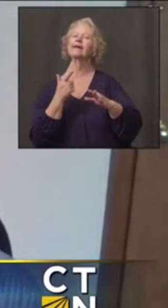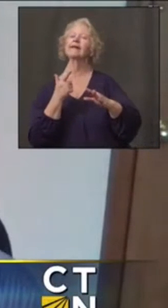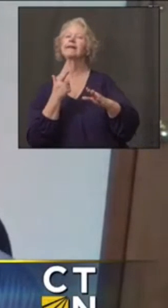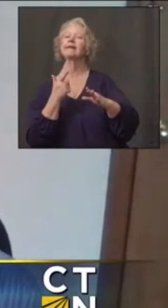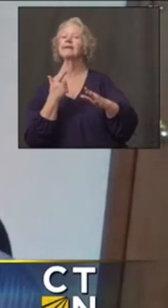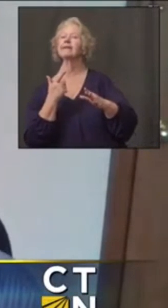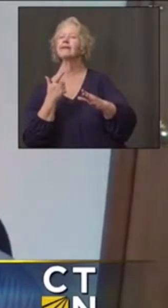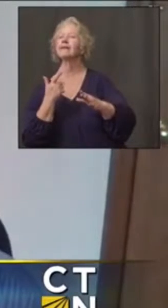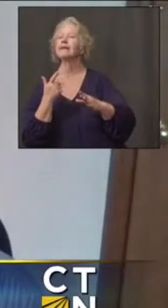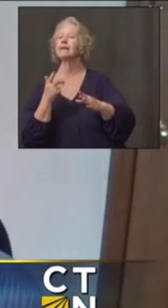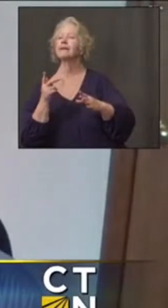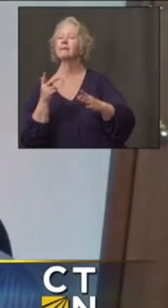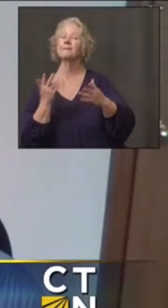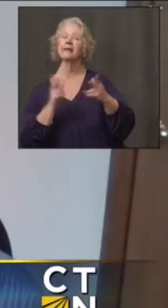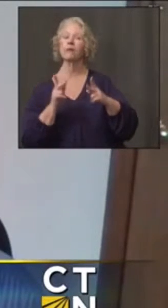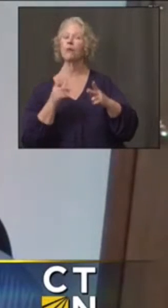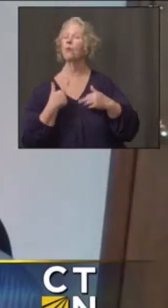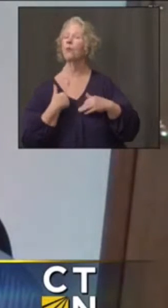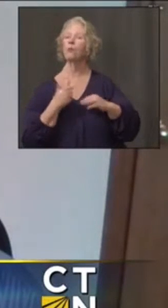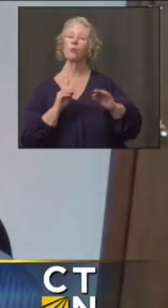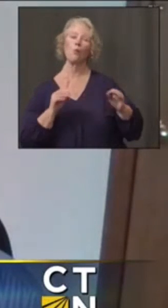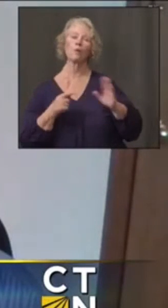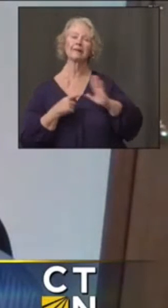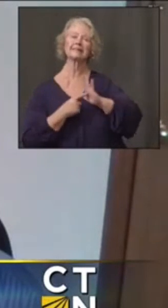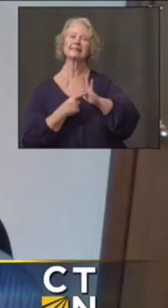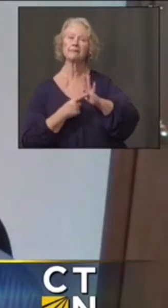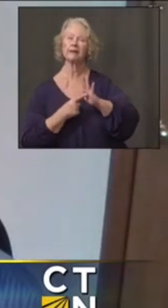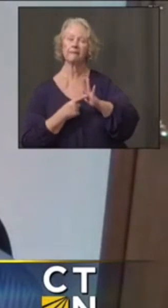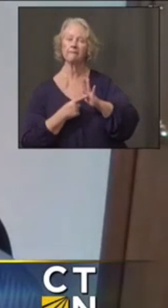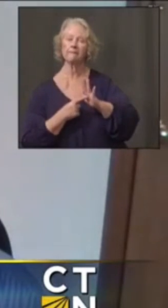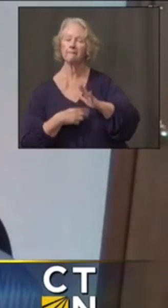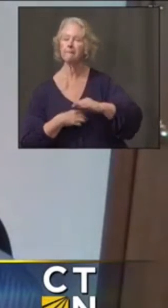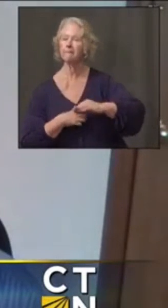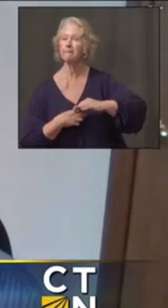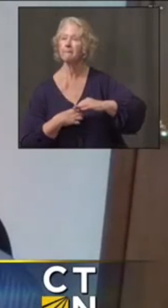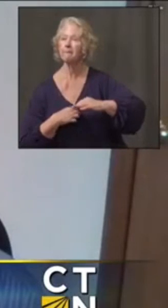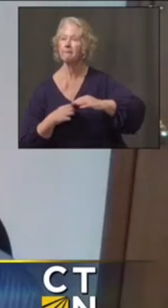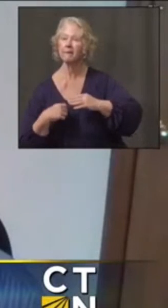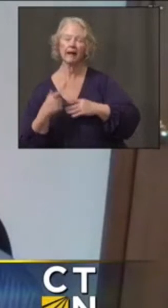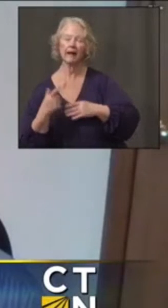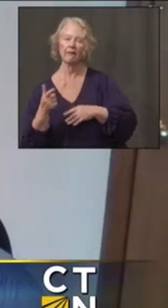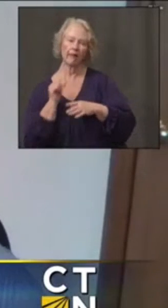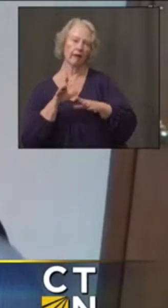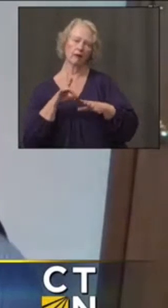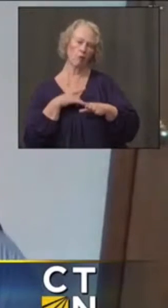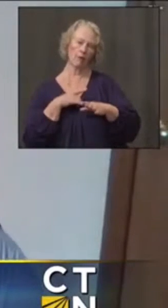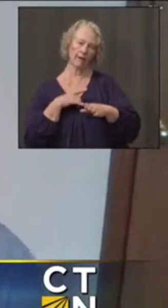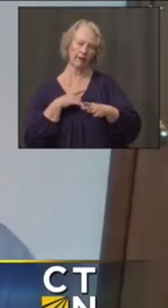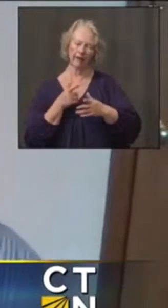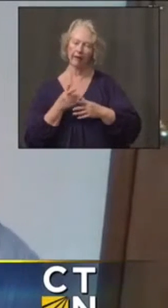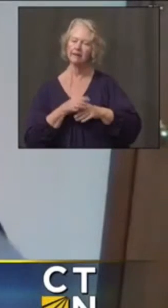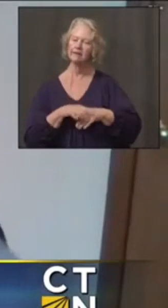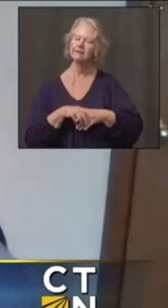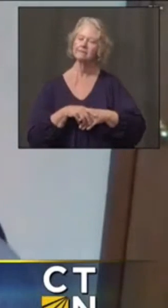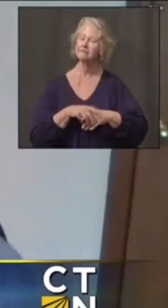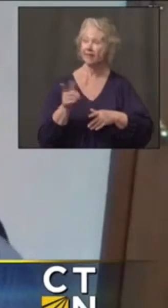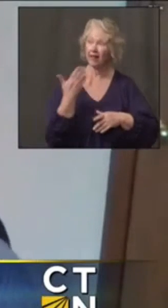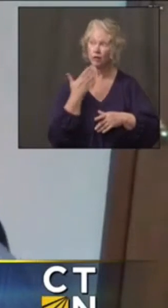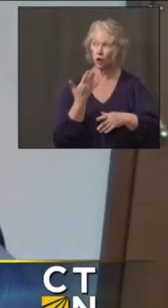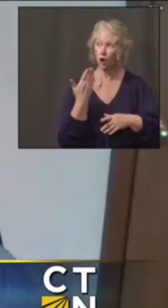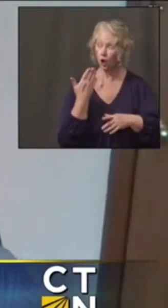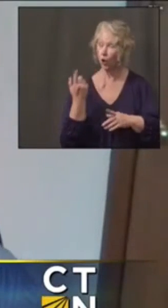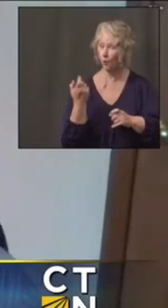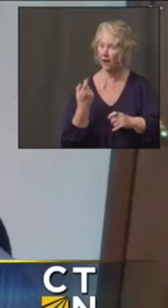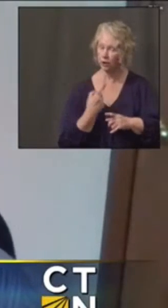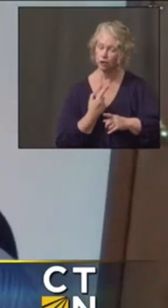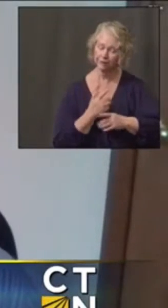who may be asymptomatic and not know they have the virus? Yeah, Erica, that's a great question, and